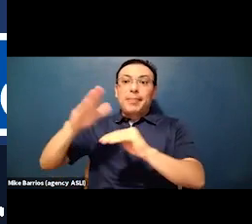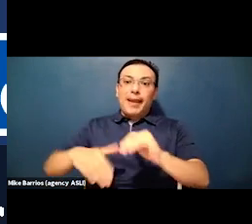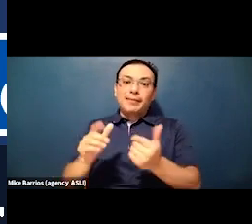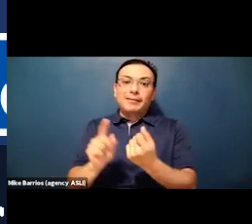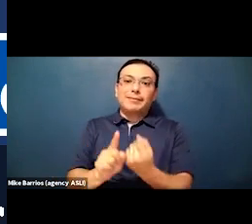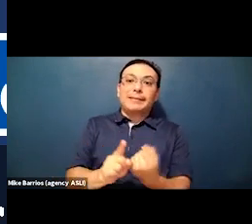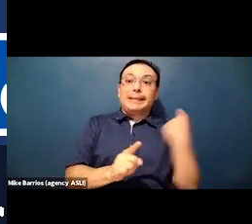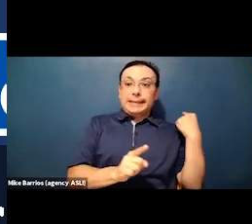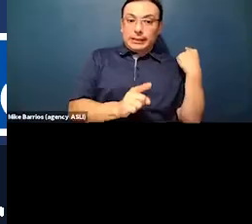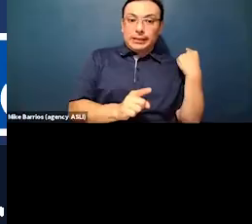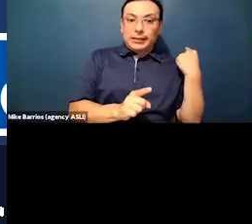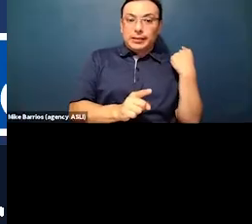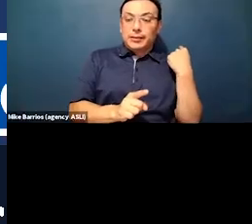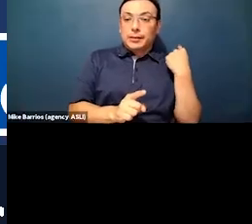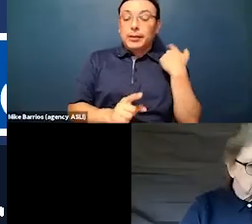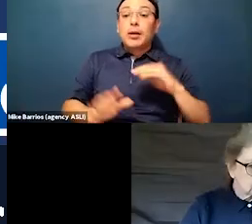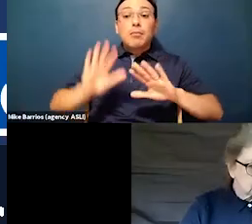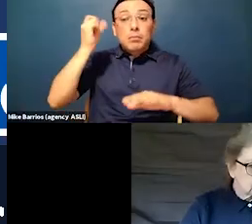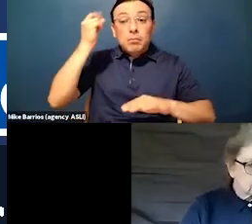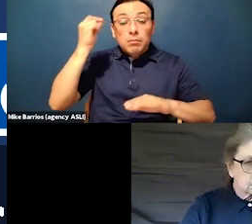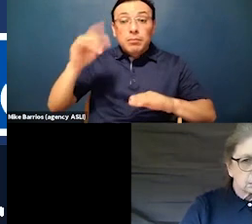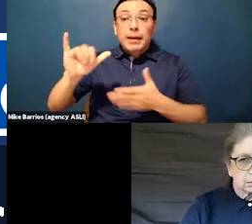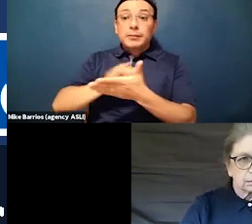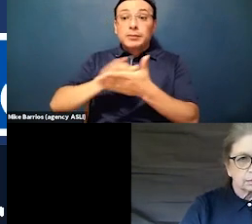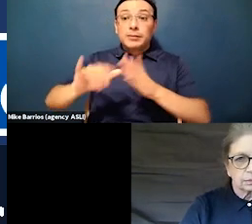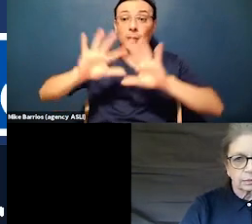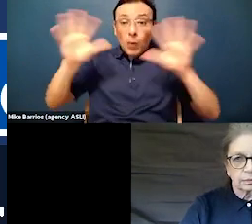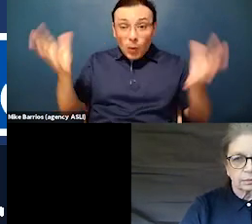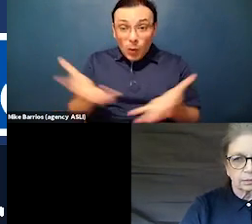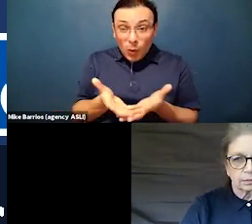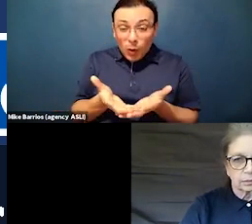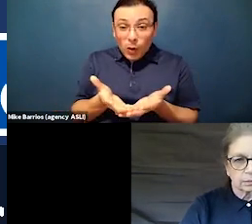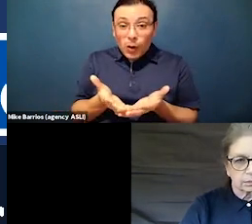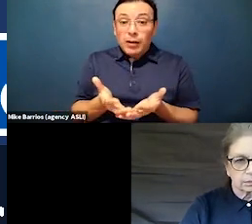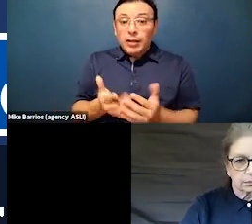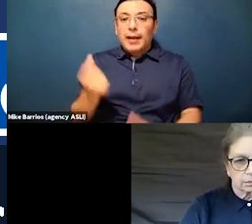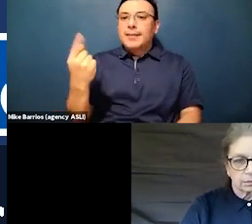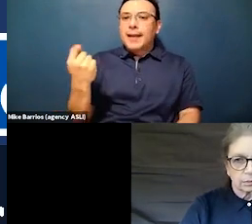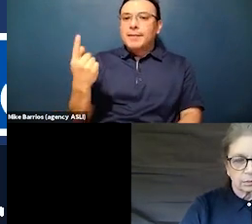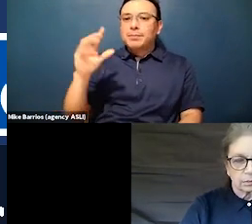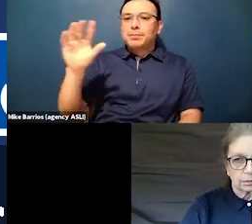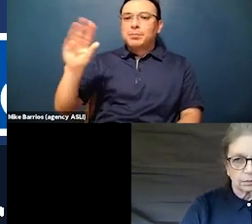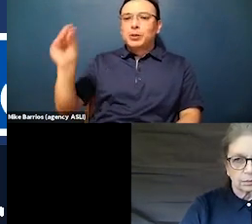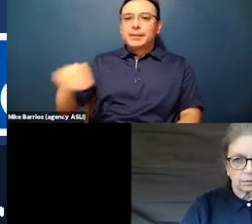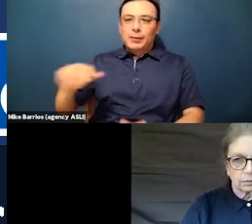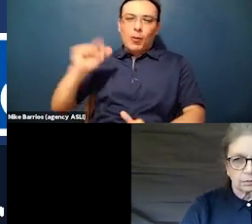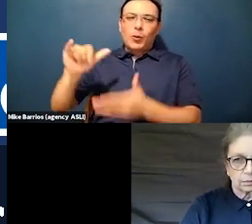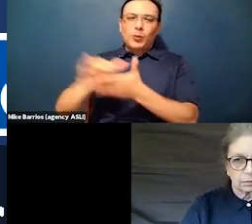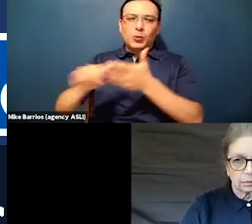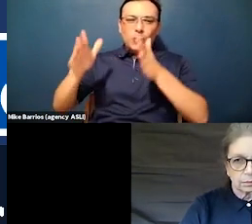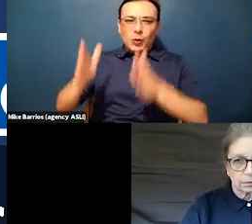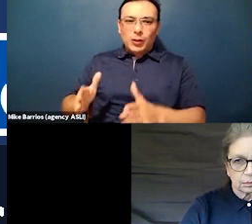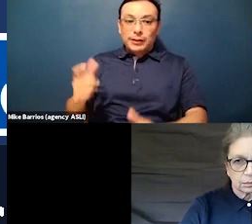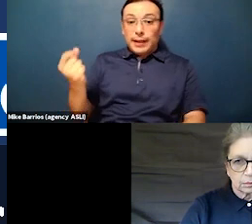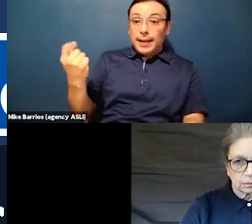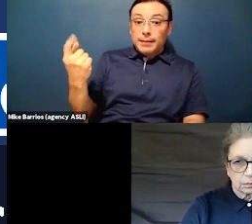And the unemployment rate for all New Yorkers as a whole is 11%. So again, you see that huge disparity between people with disabilities and